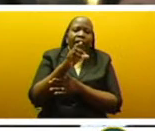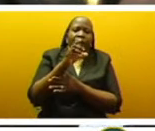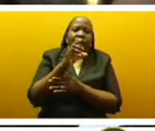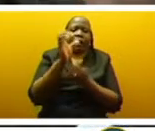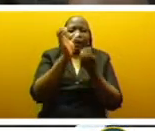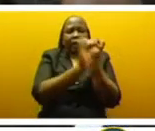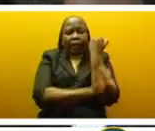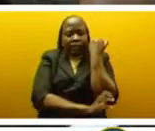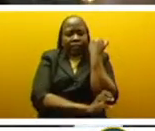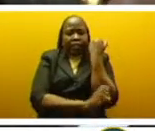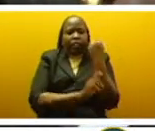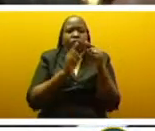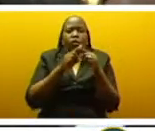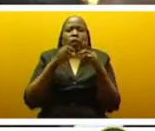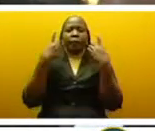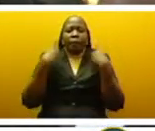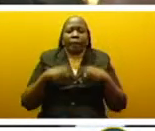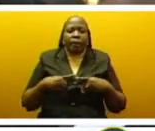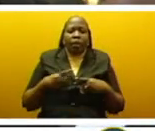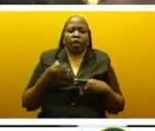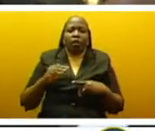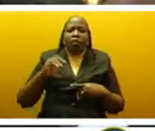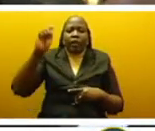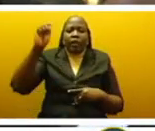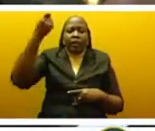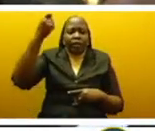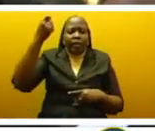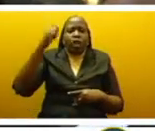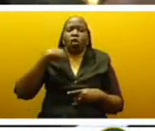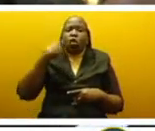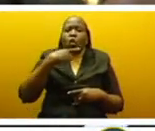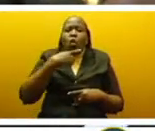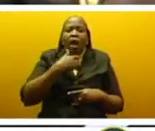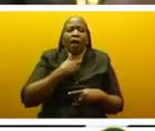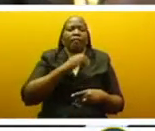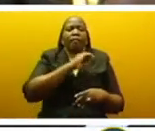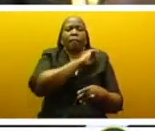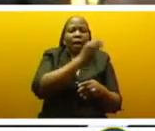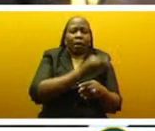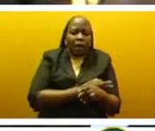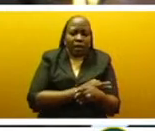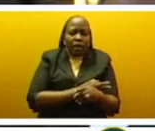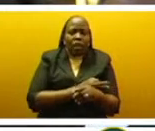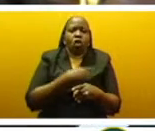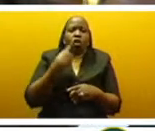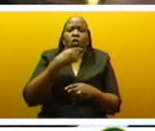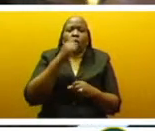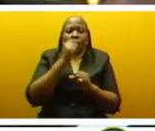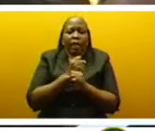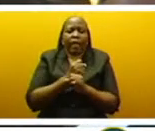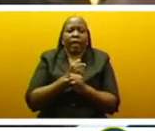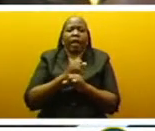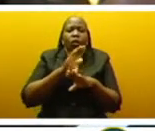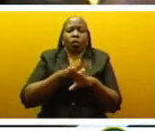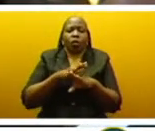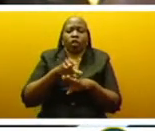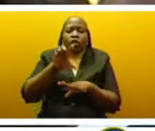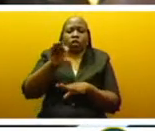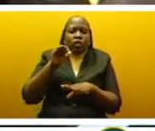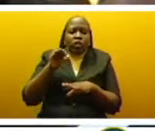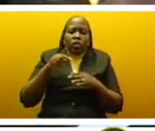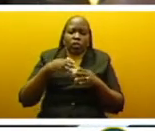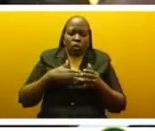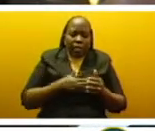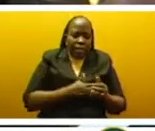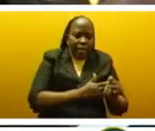are sovereign, and let a proper choice be made of the person who is going to lead Kenya in